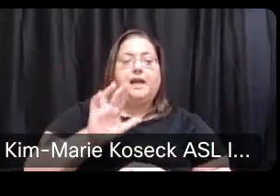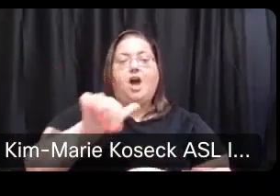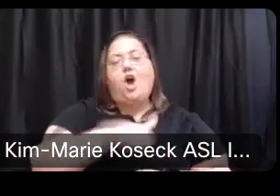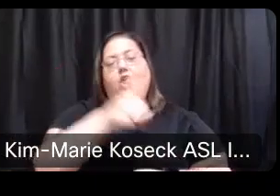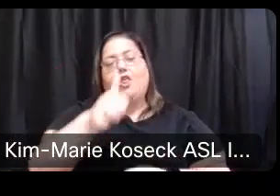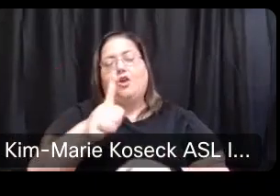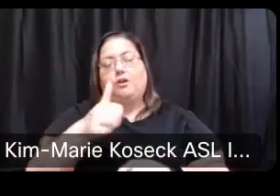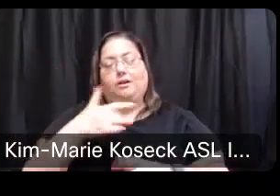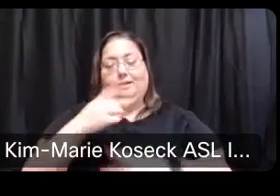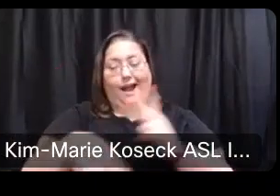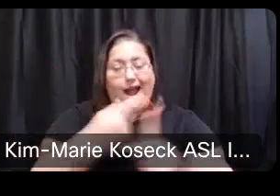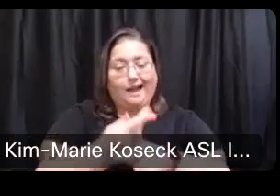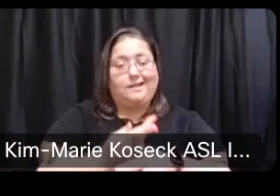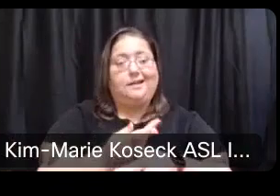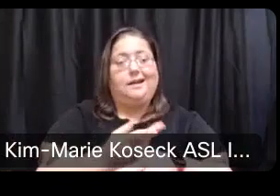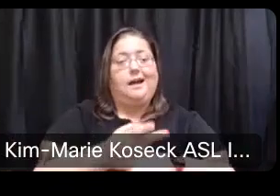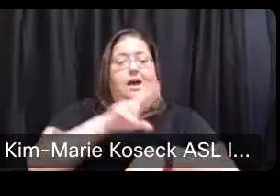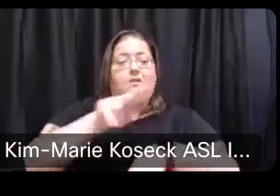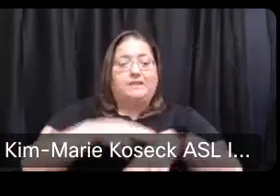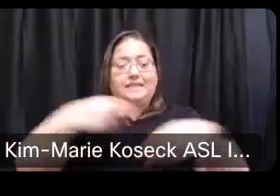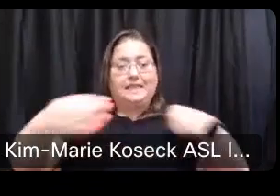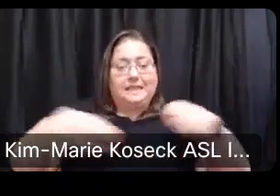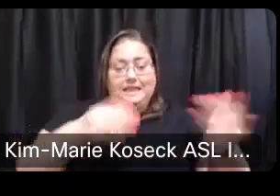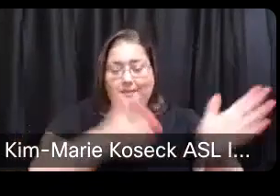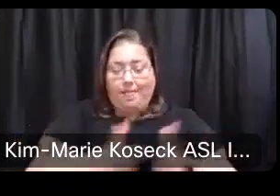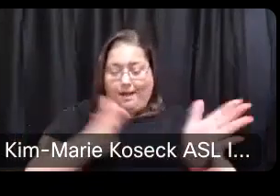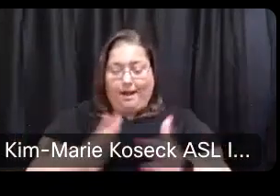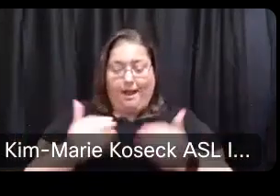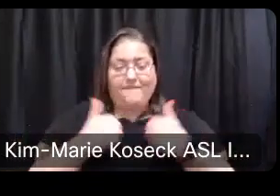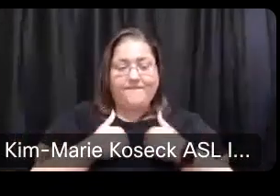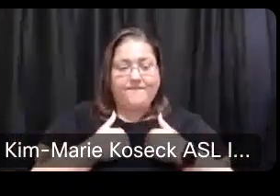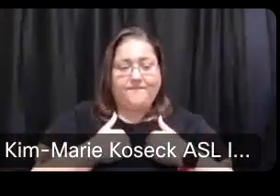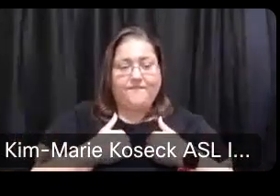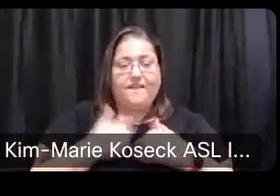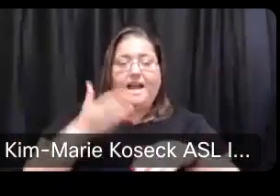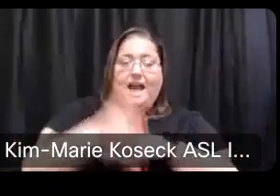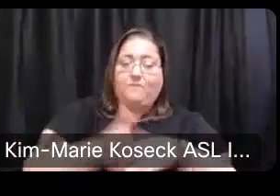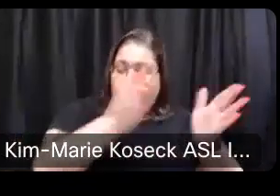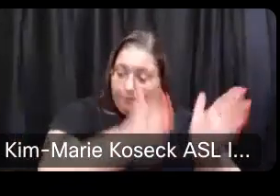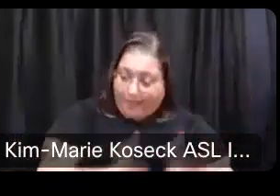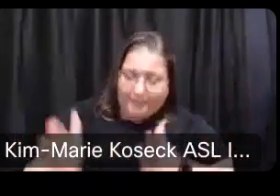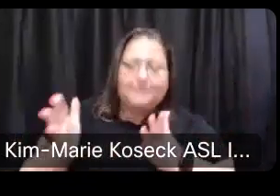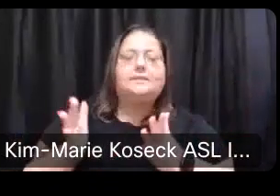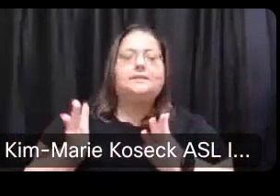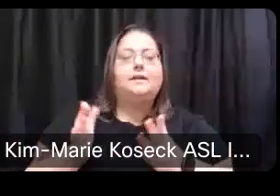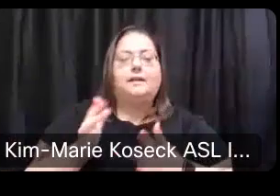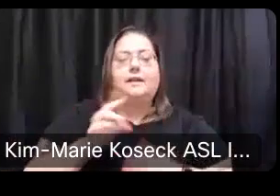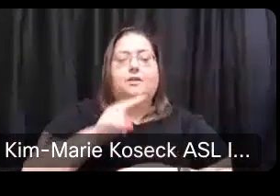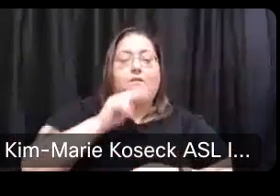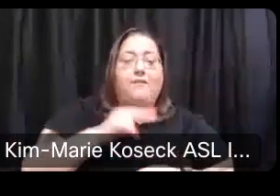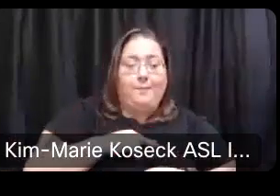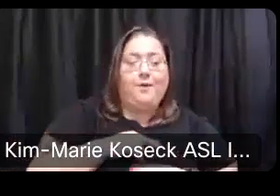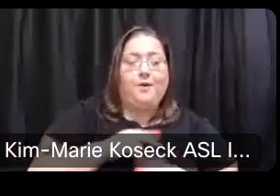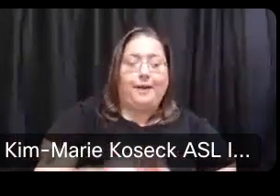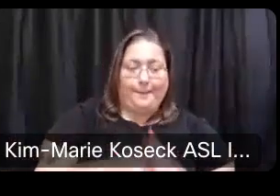of programs that feature resilience planning. And after you plan, well, there's implementation, and that will come